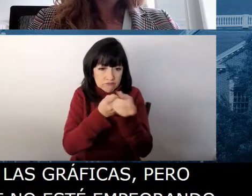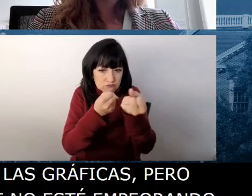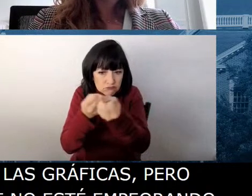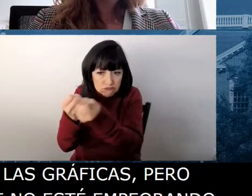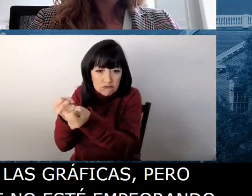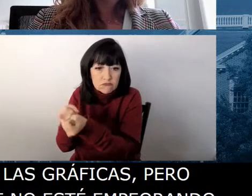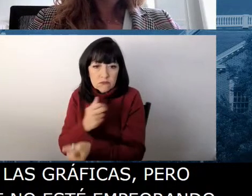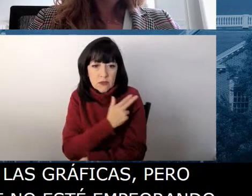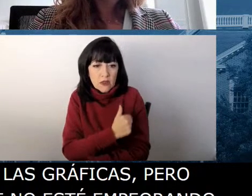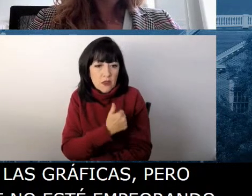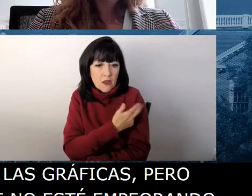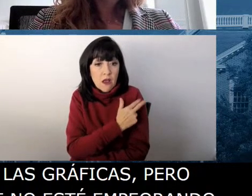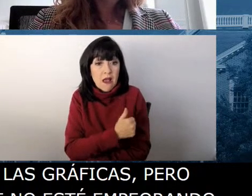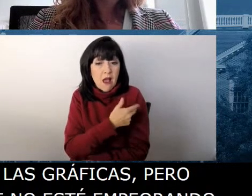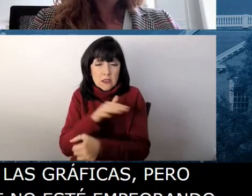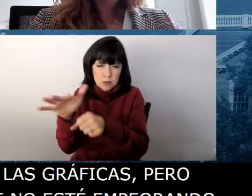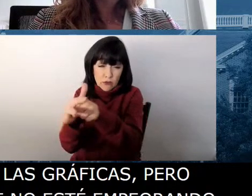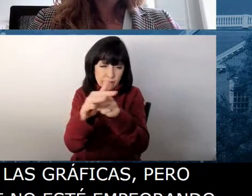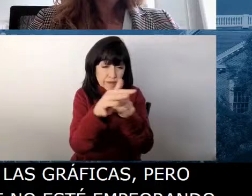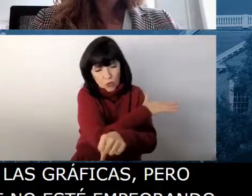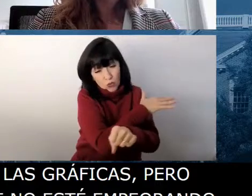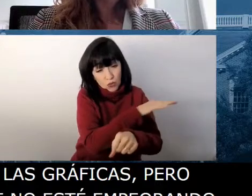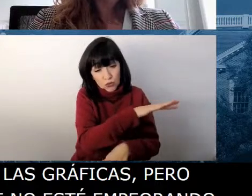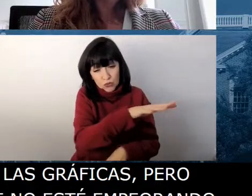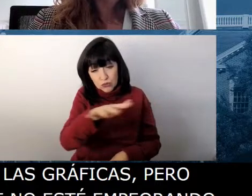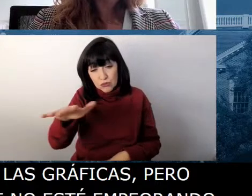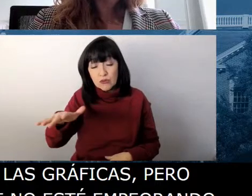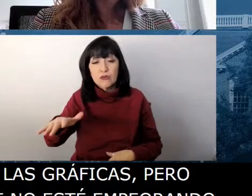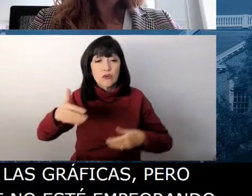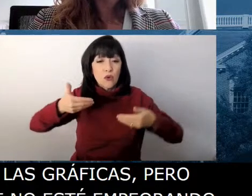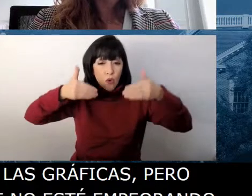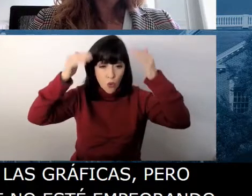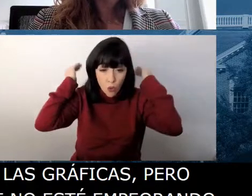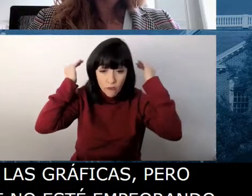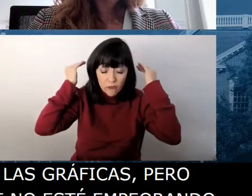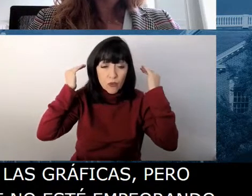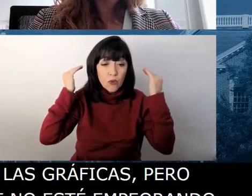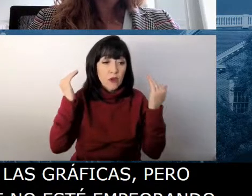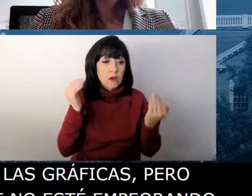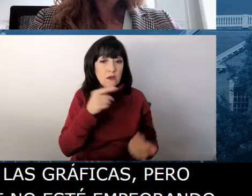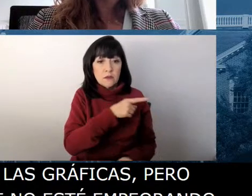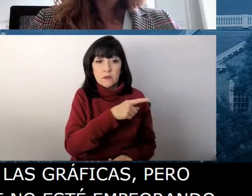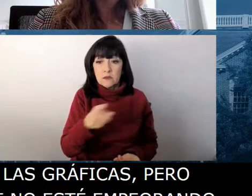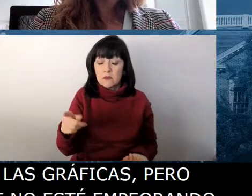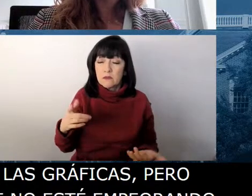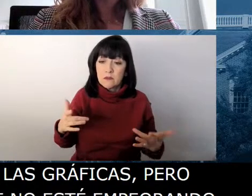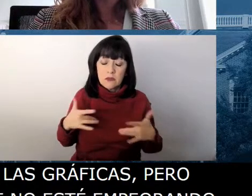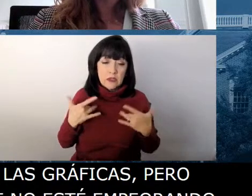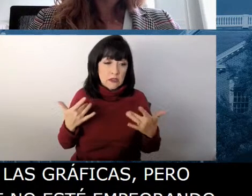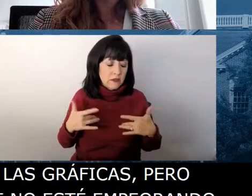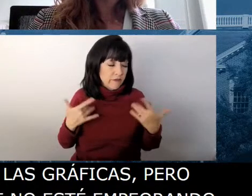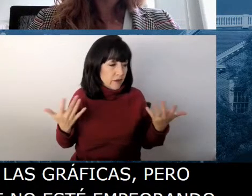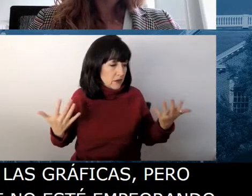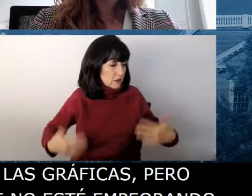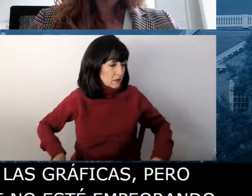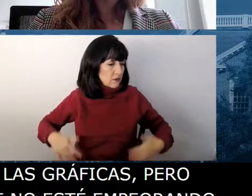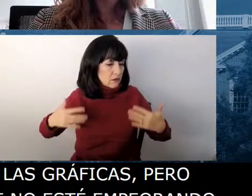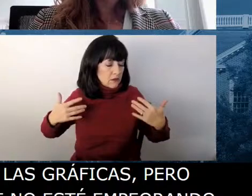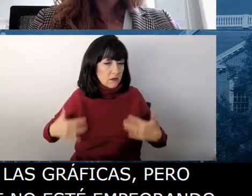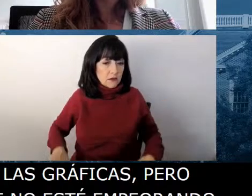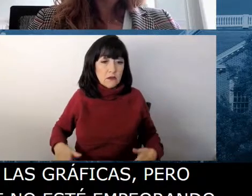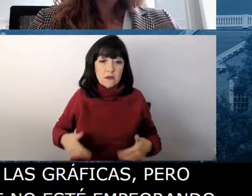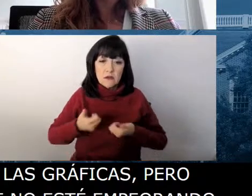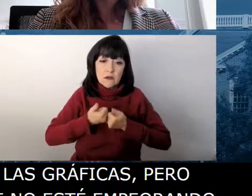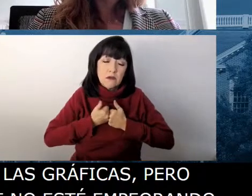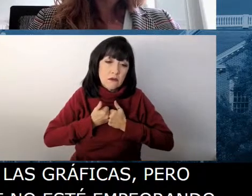are giving our hospital personnel some level of hope, in addition to the morale boost they got with the